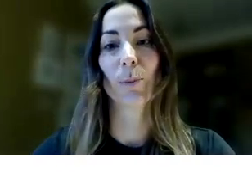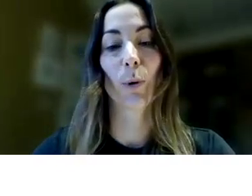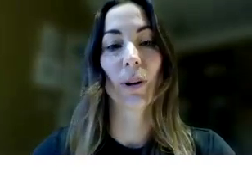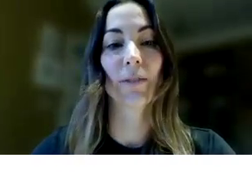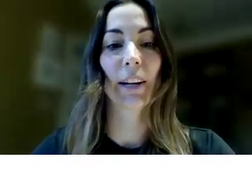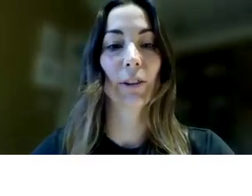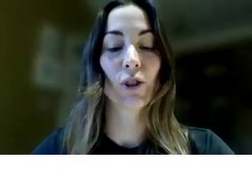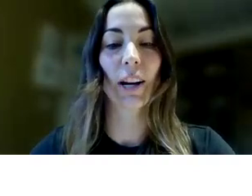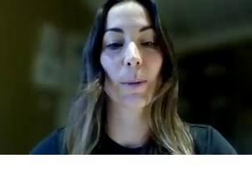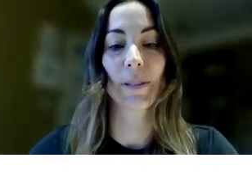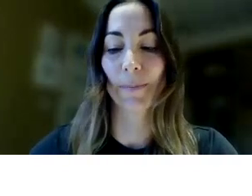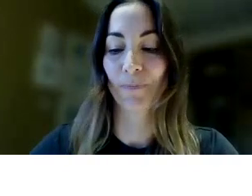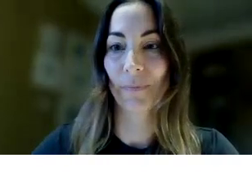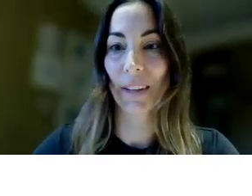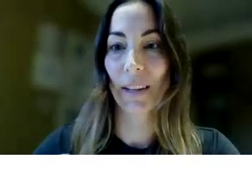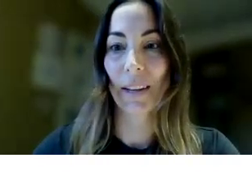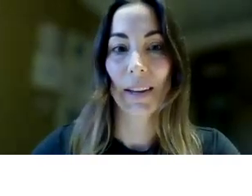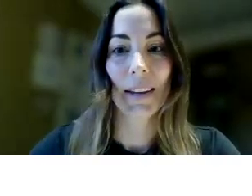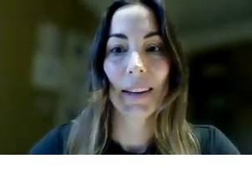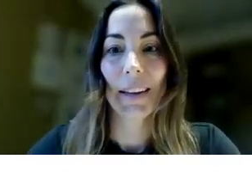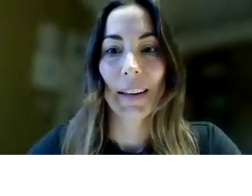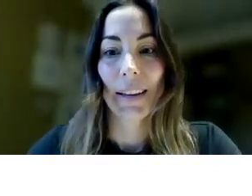ongoing support and regular checkups.